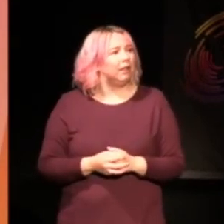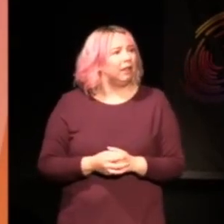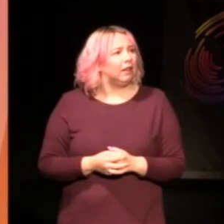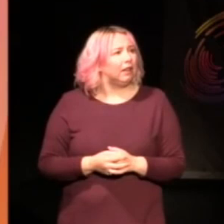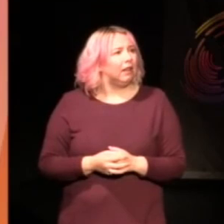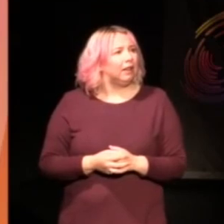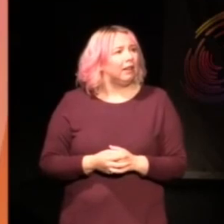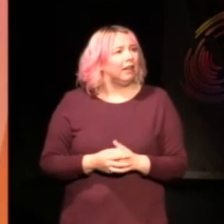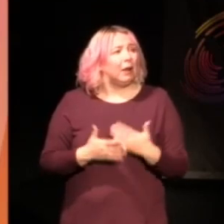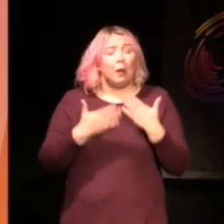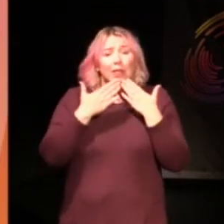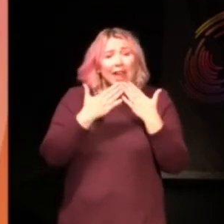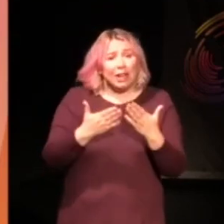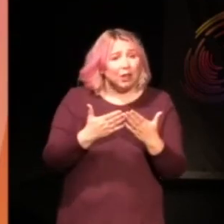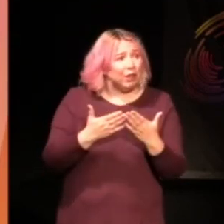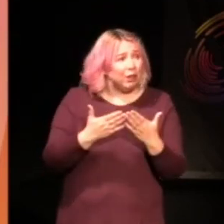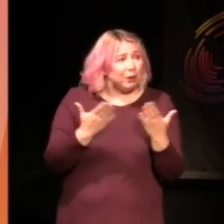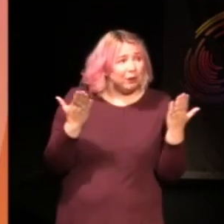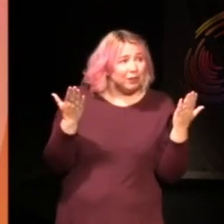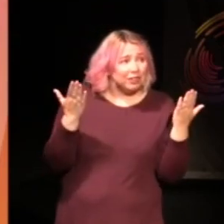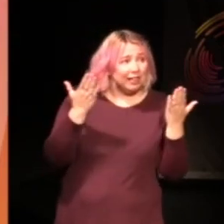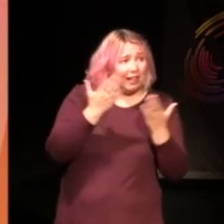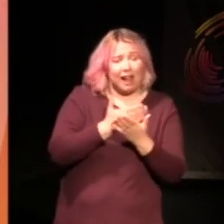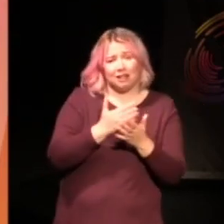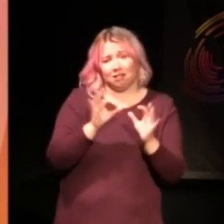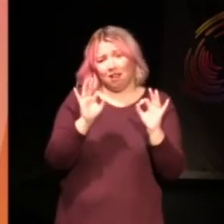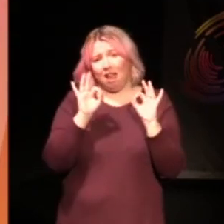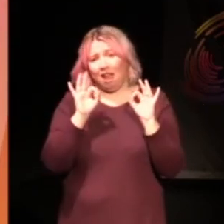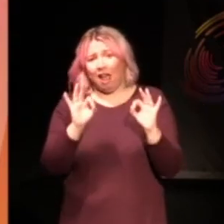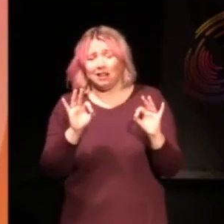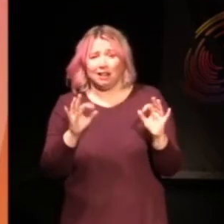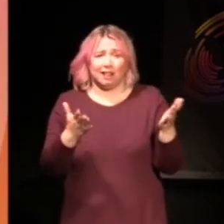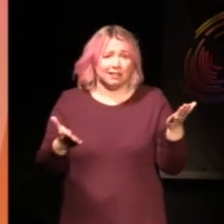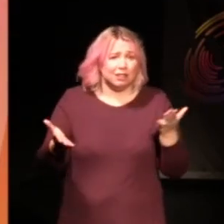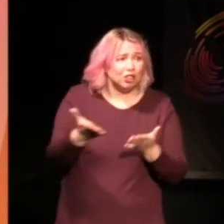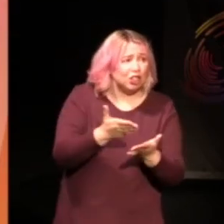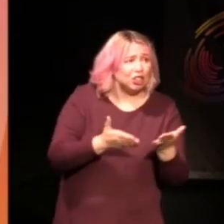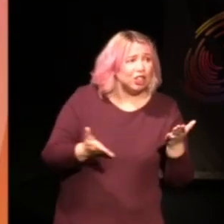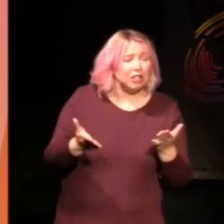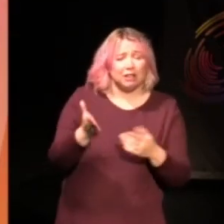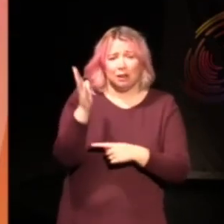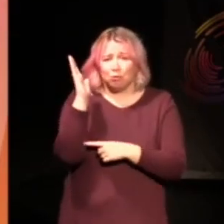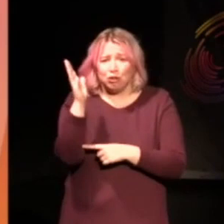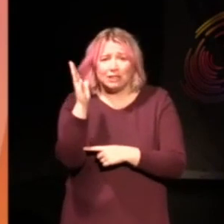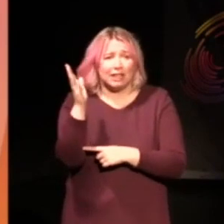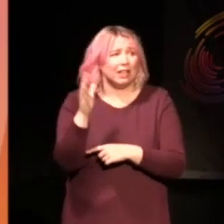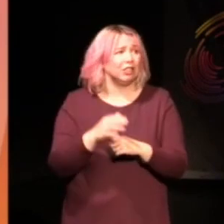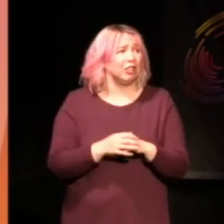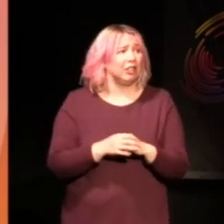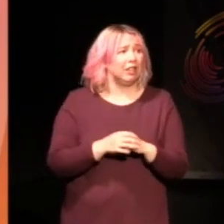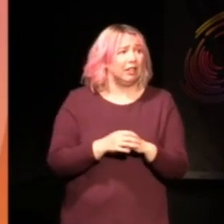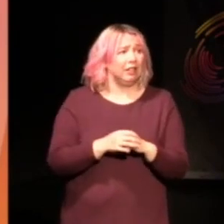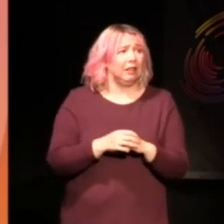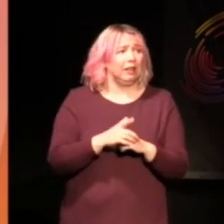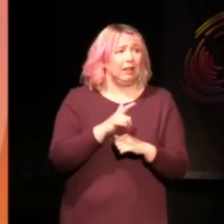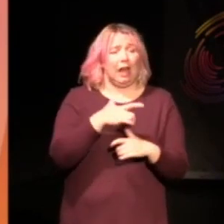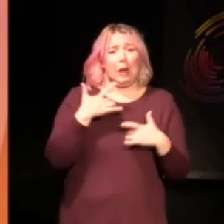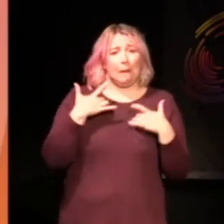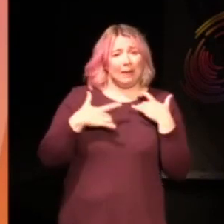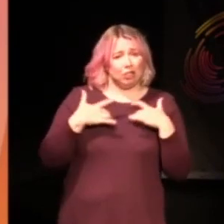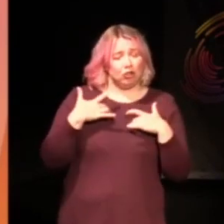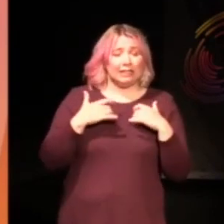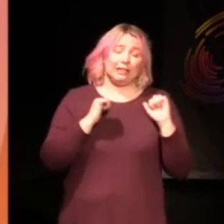Thank you for tonight. It's been a very excellent discussion and presentation. I'm really interested in